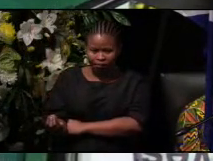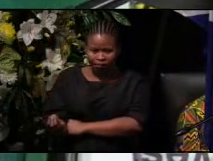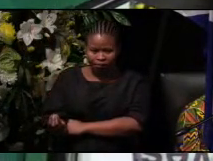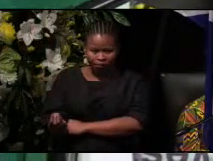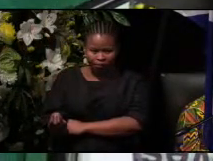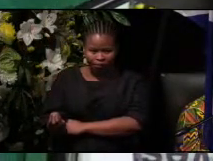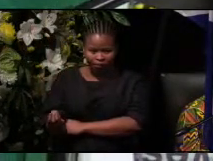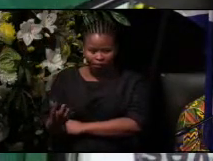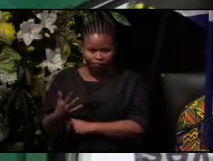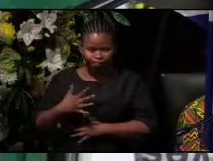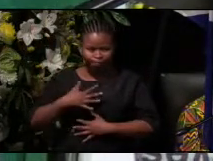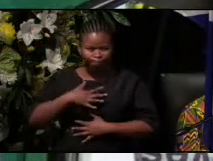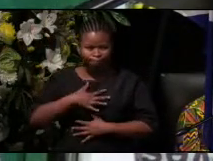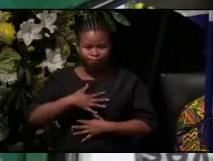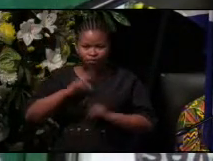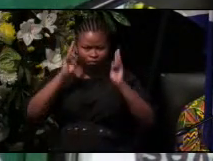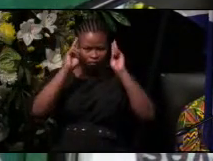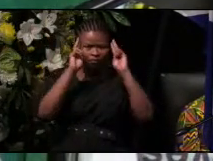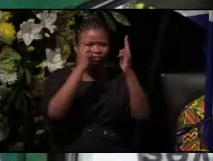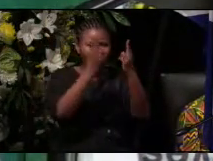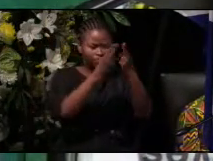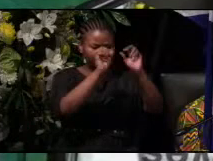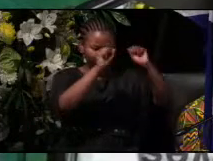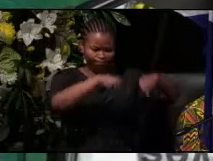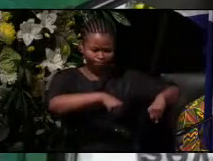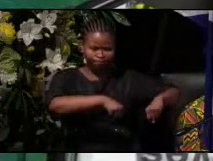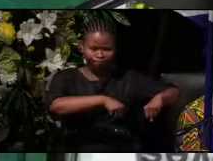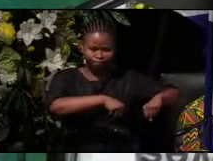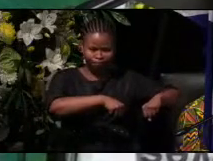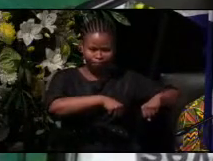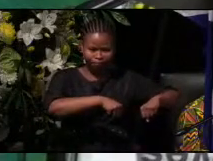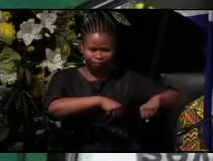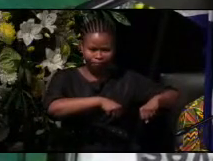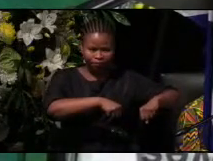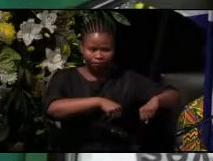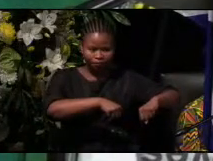we are thrilled that the university has agreed